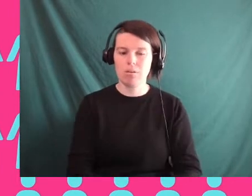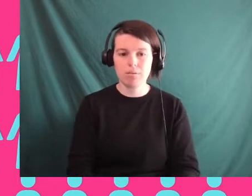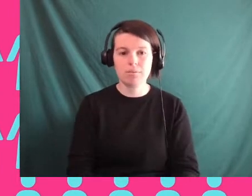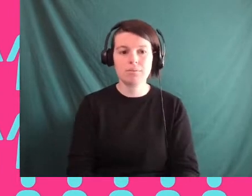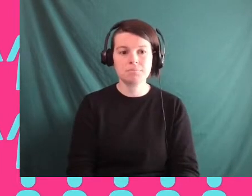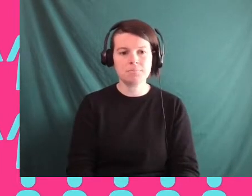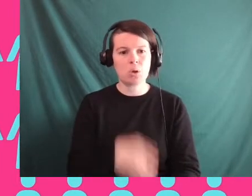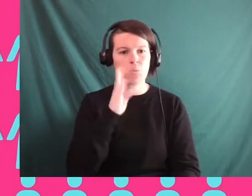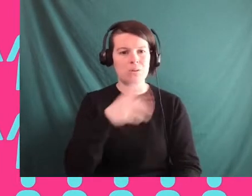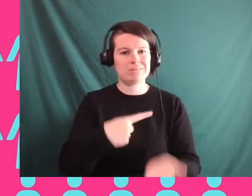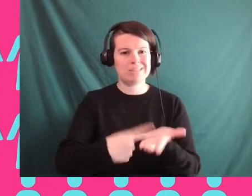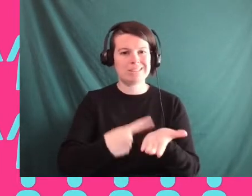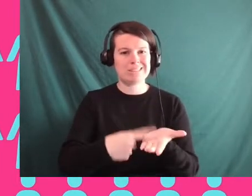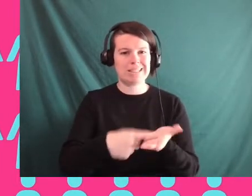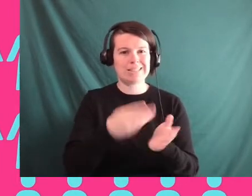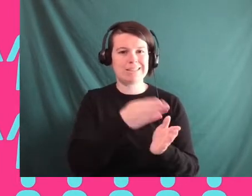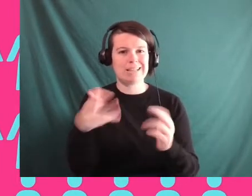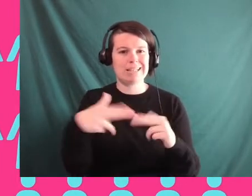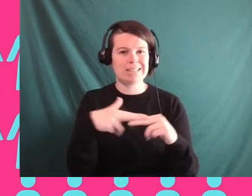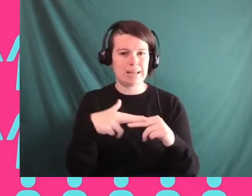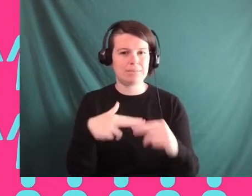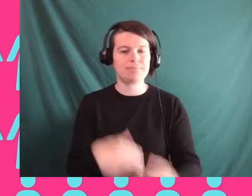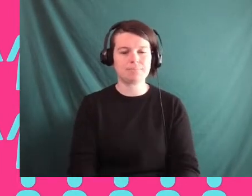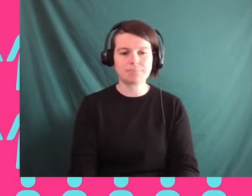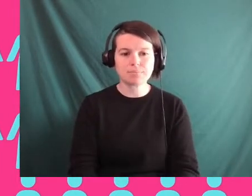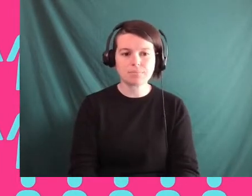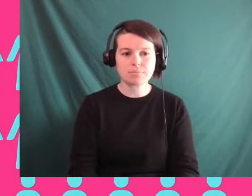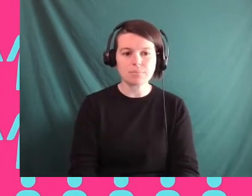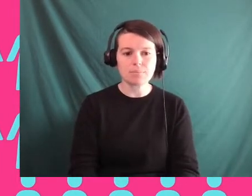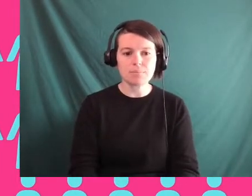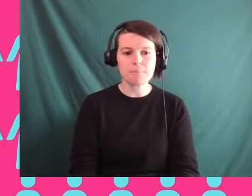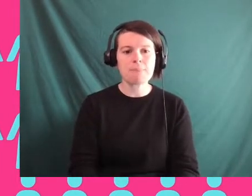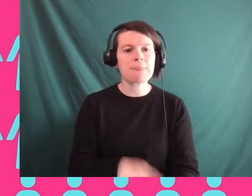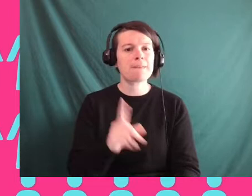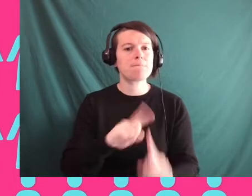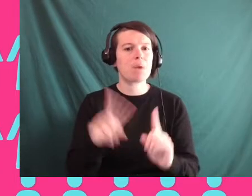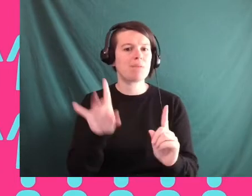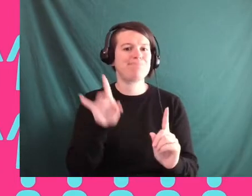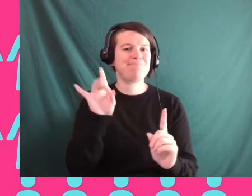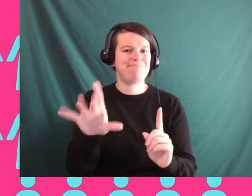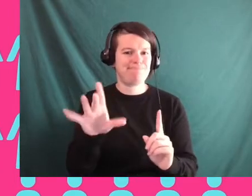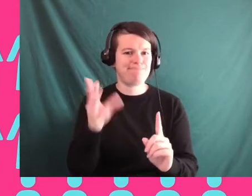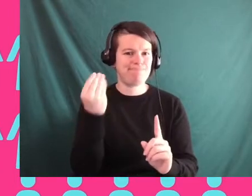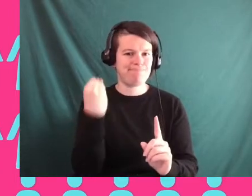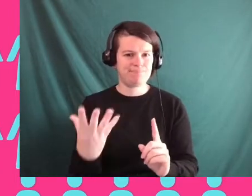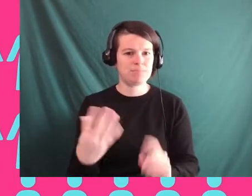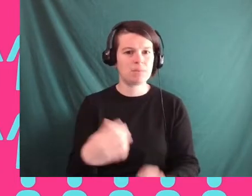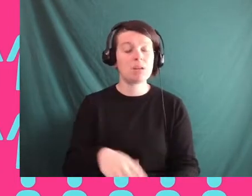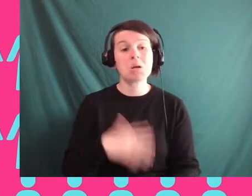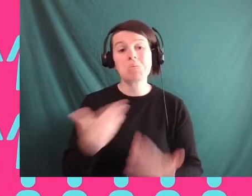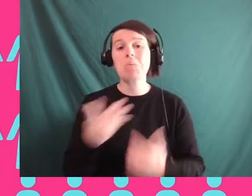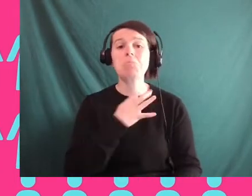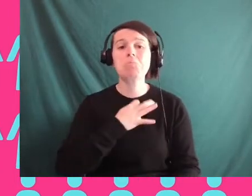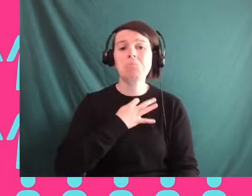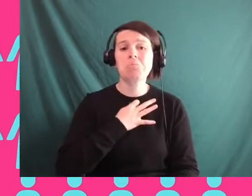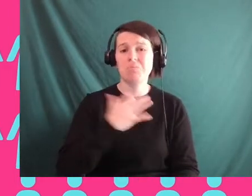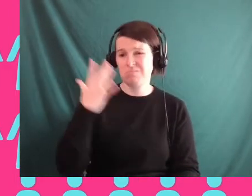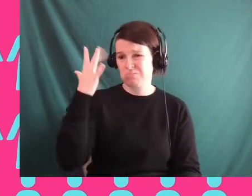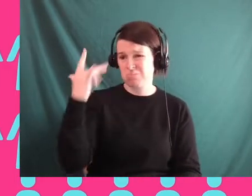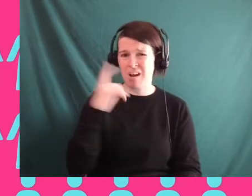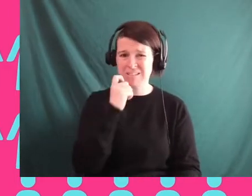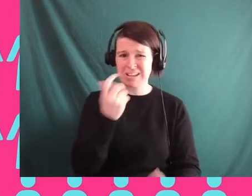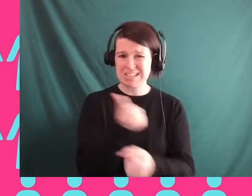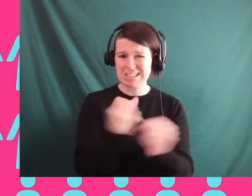those in the next slide. But just real quickly before we do, you might be wondering, why is unsafe